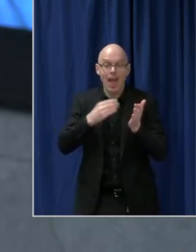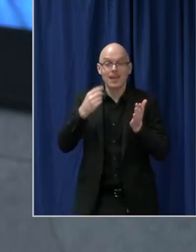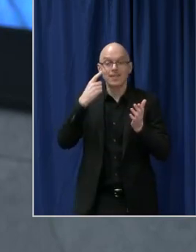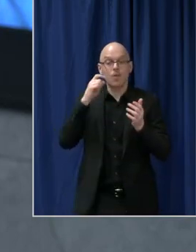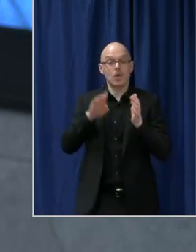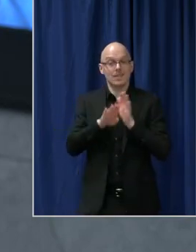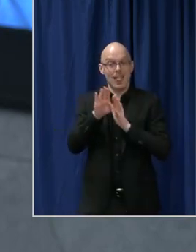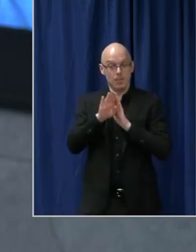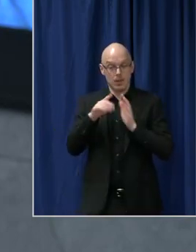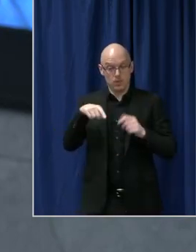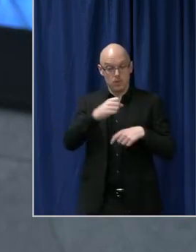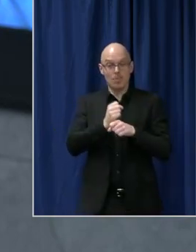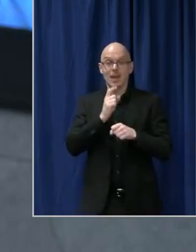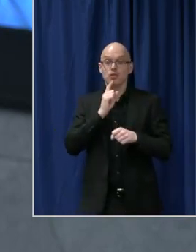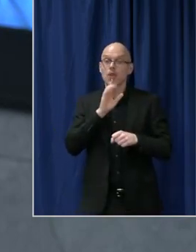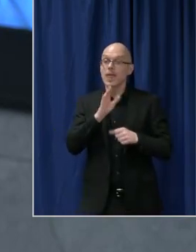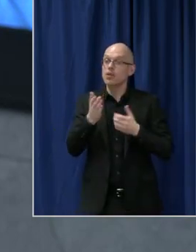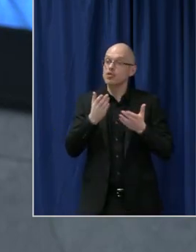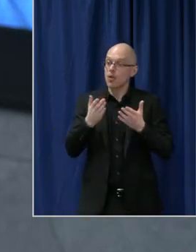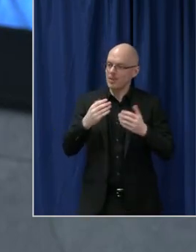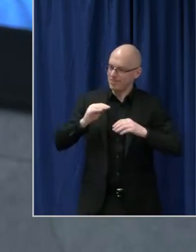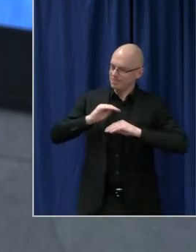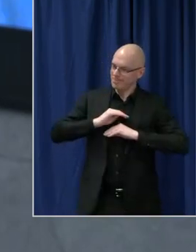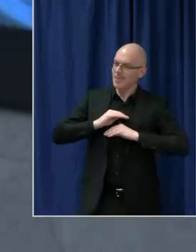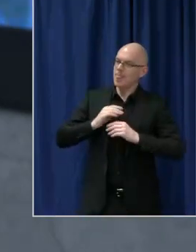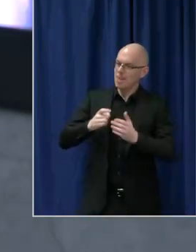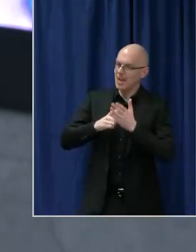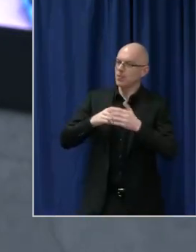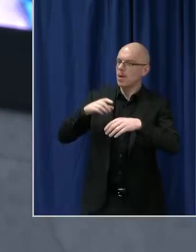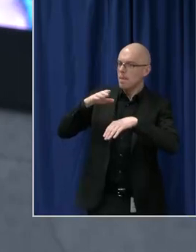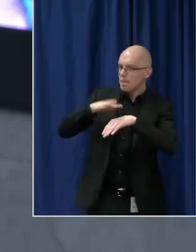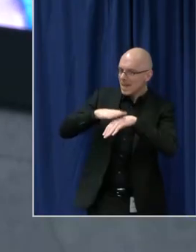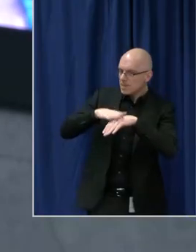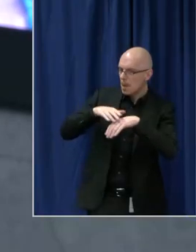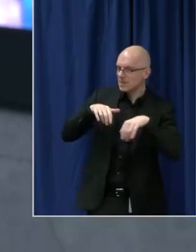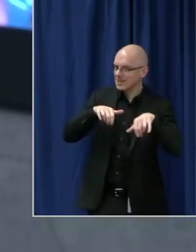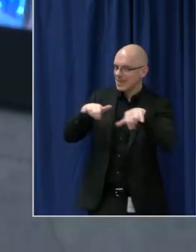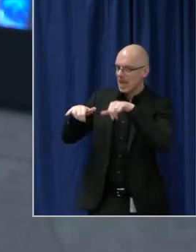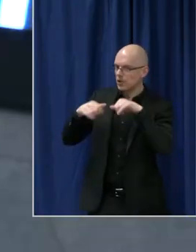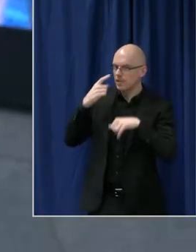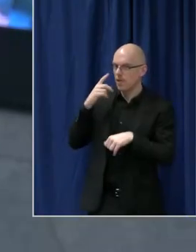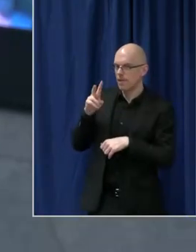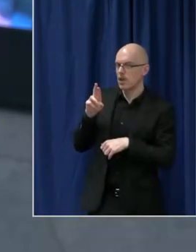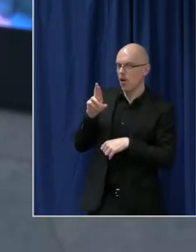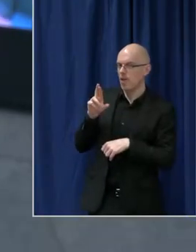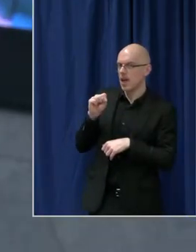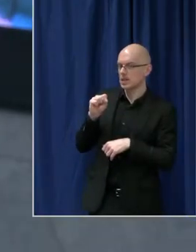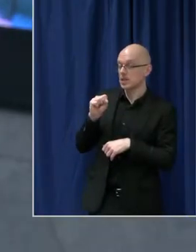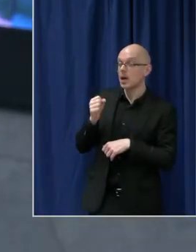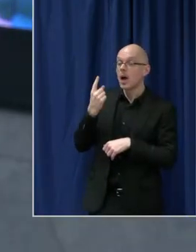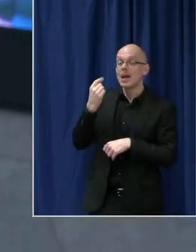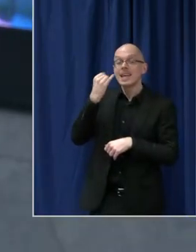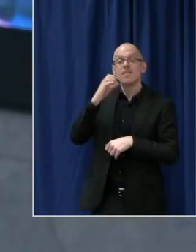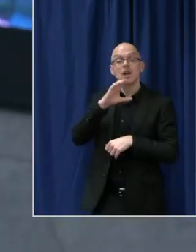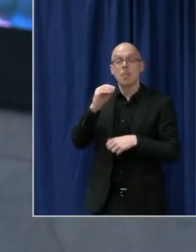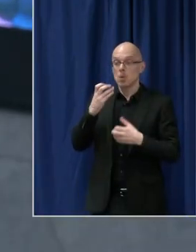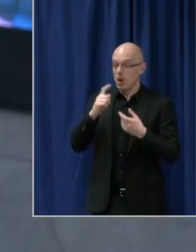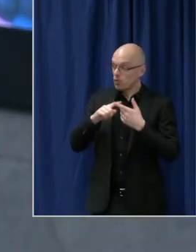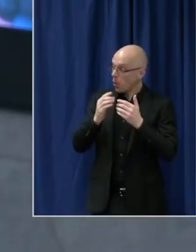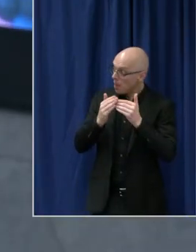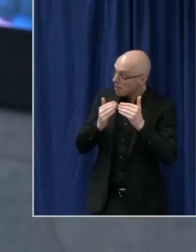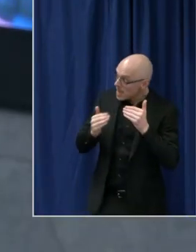the mandatory minimum standards for VRS. If a company wanted to pursue R&D and go above